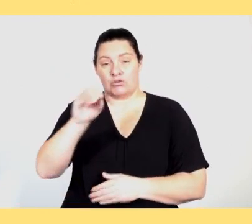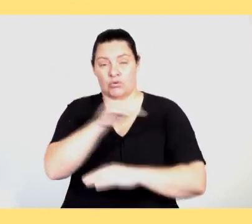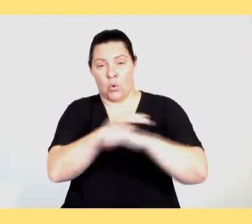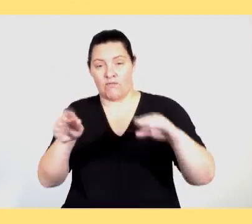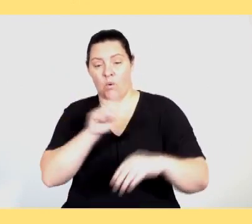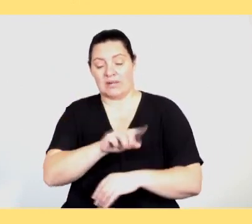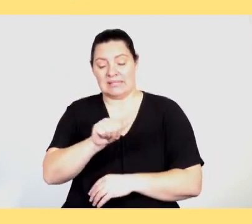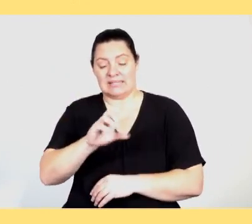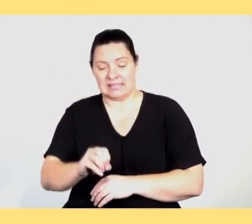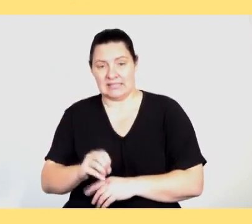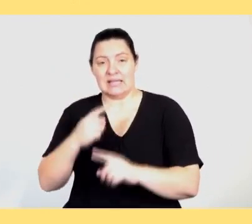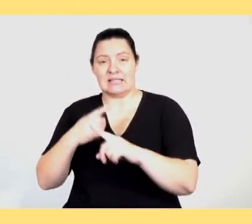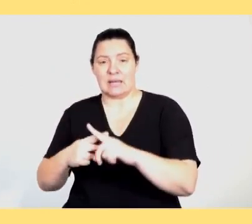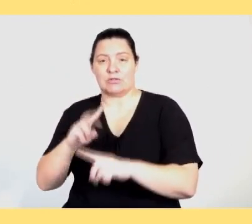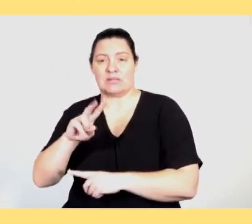now